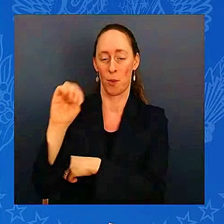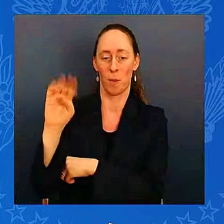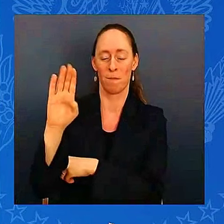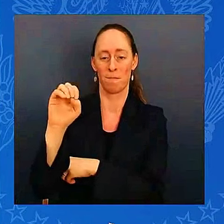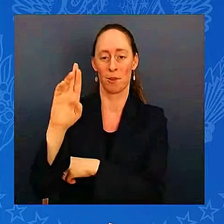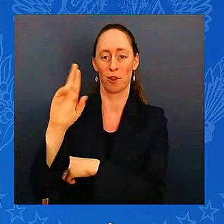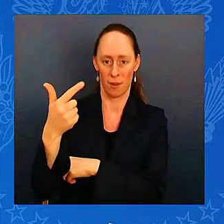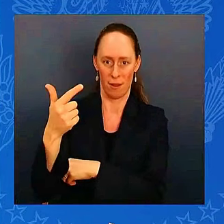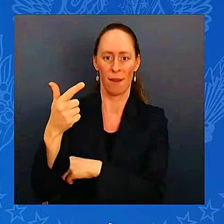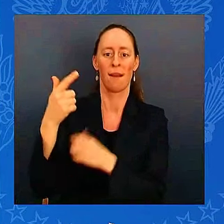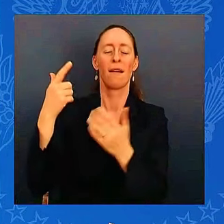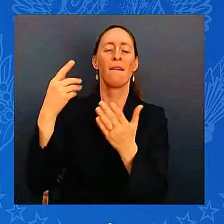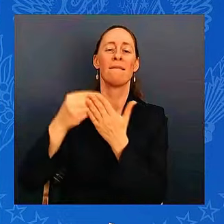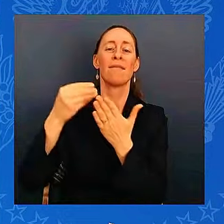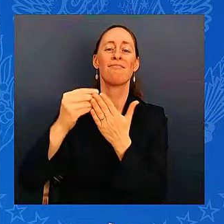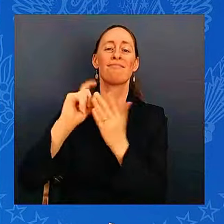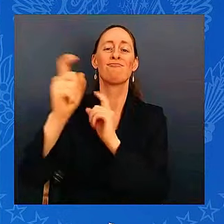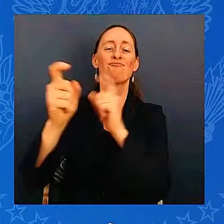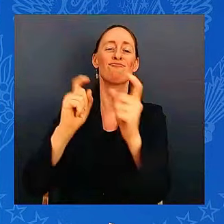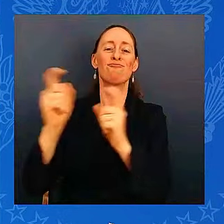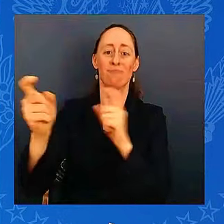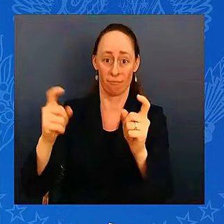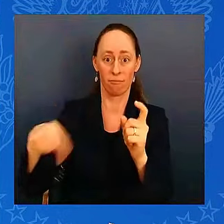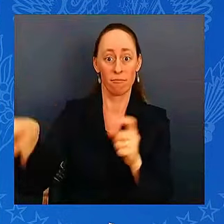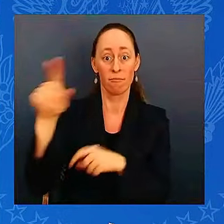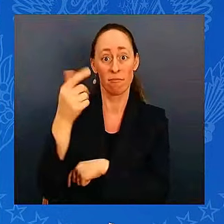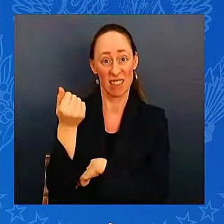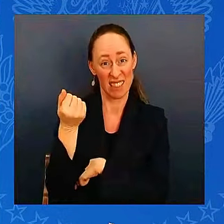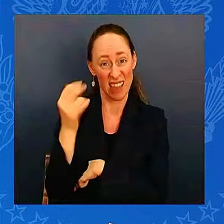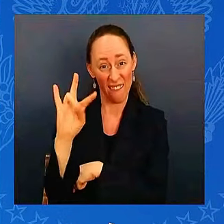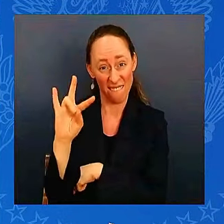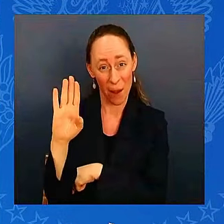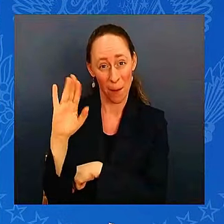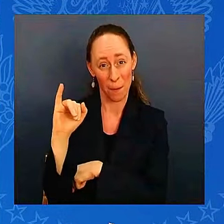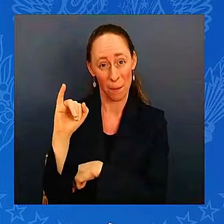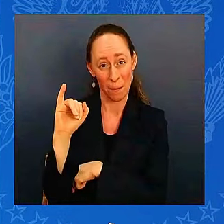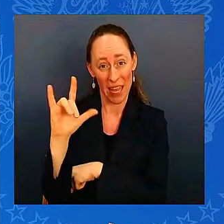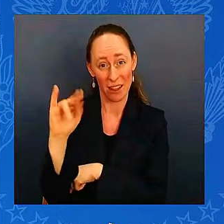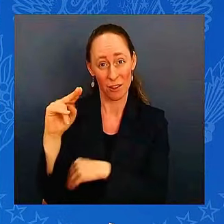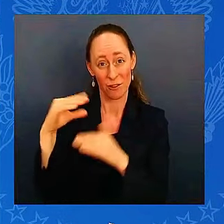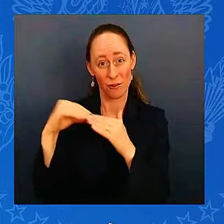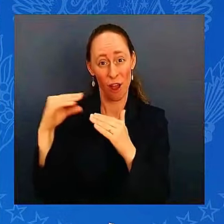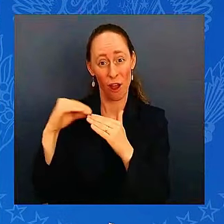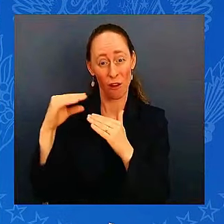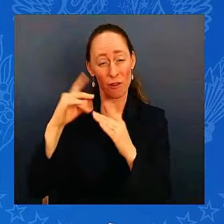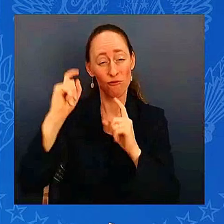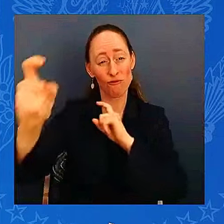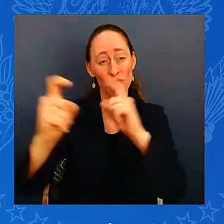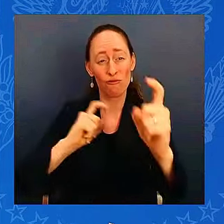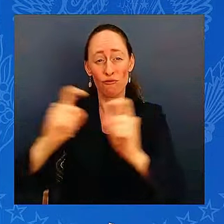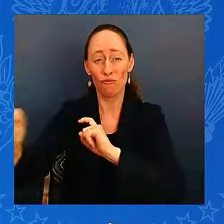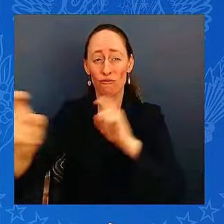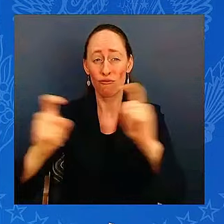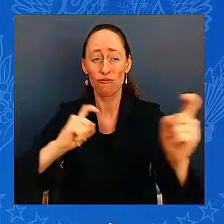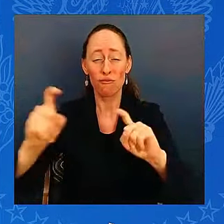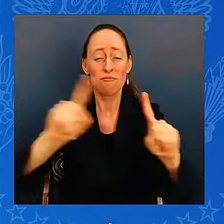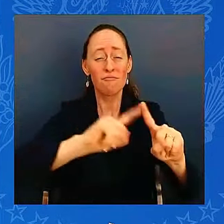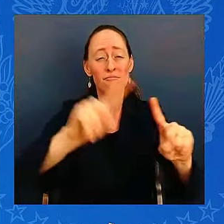$17 billion to all causes and initiatives focused on saving and improving